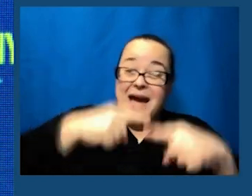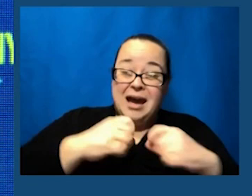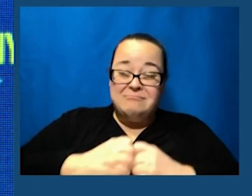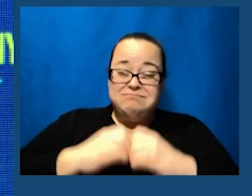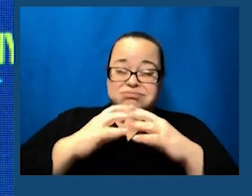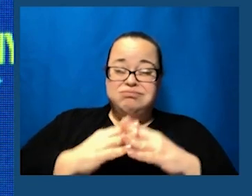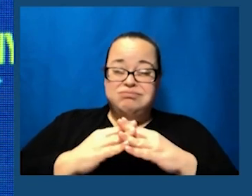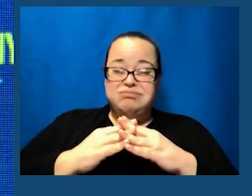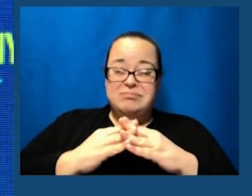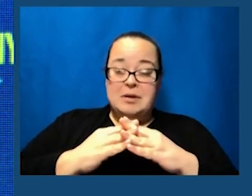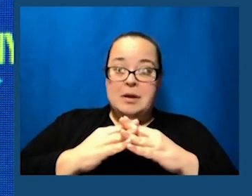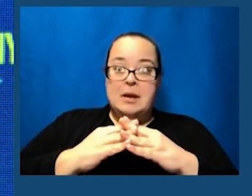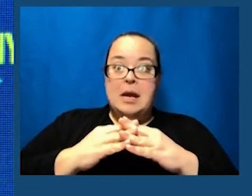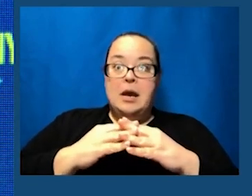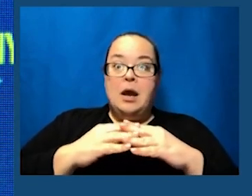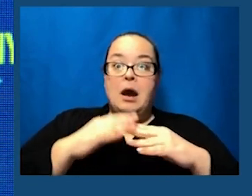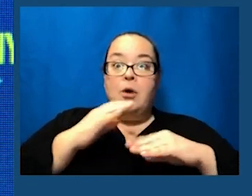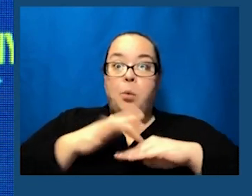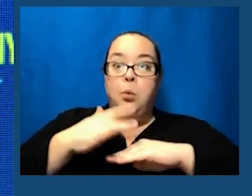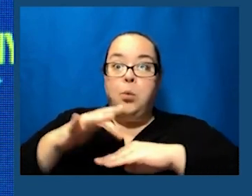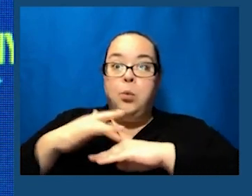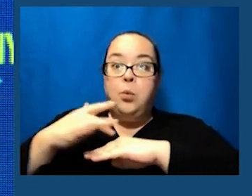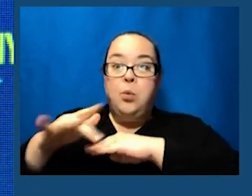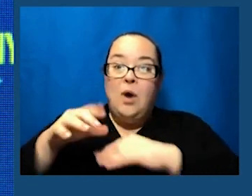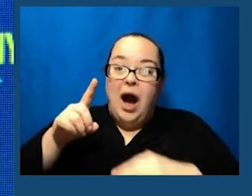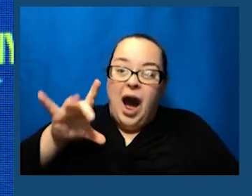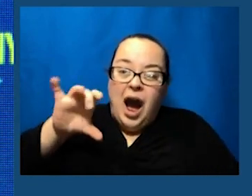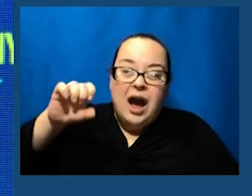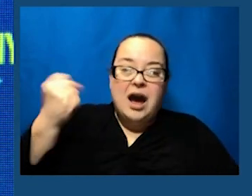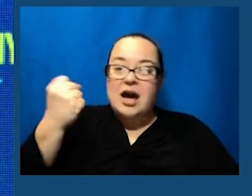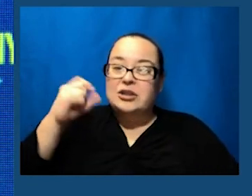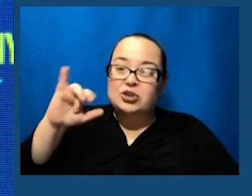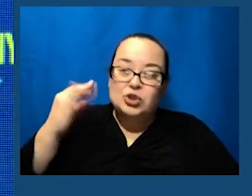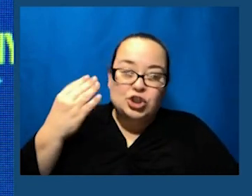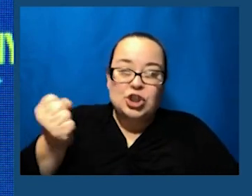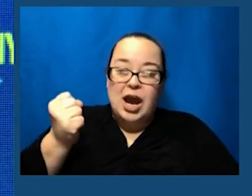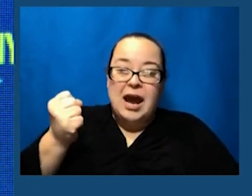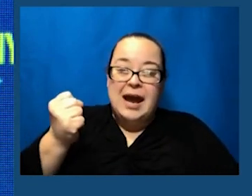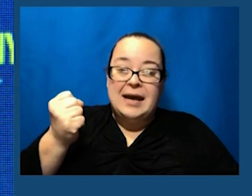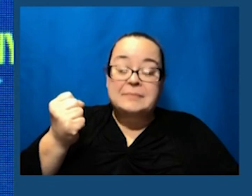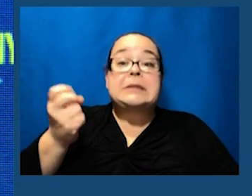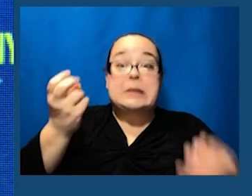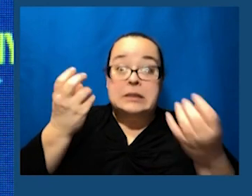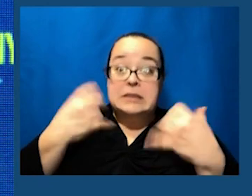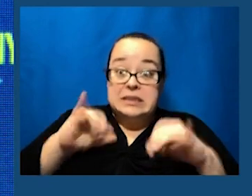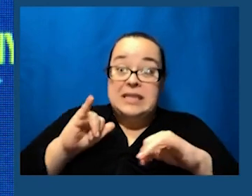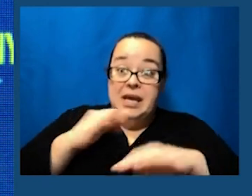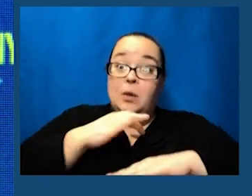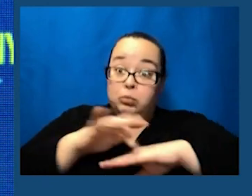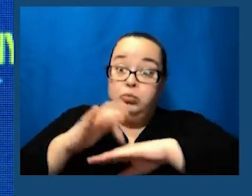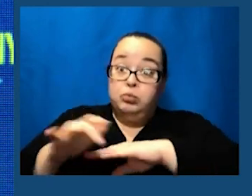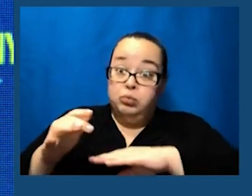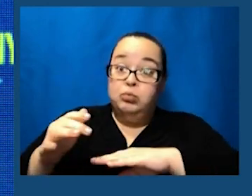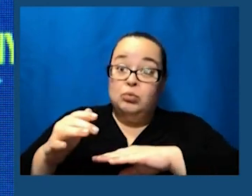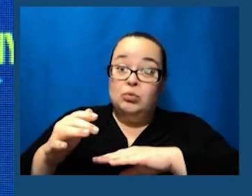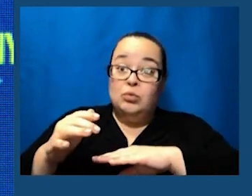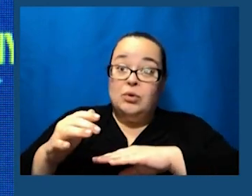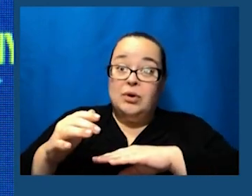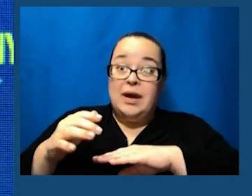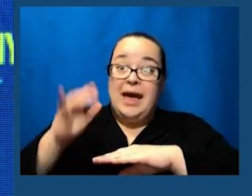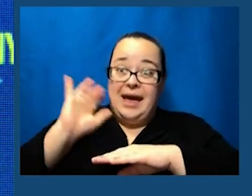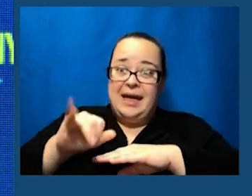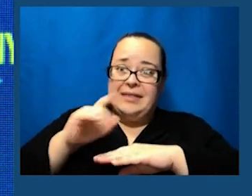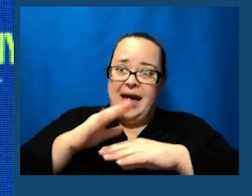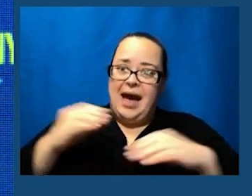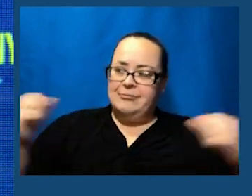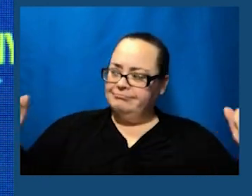yet is just a sign of their confidence in this region. And that's why we invested, just when I was here in